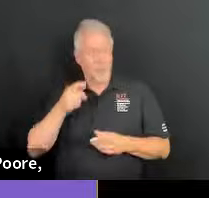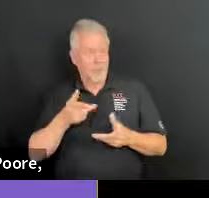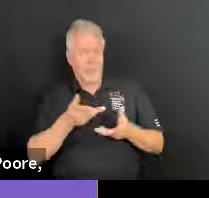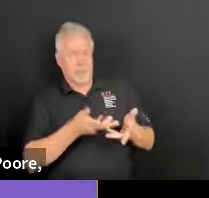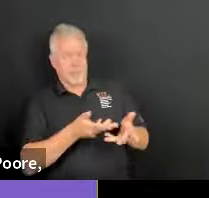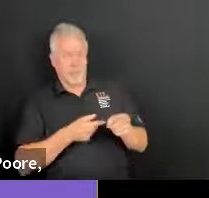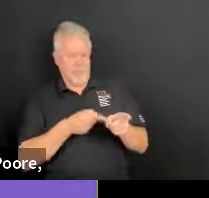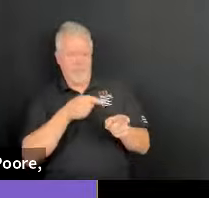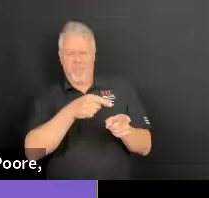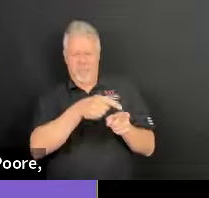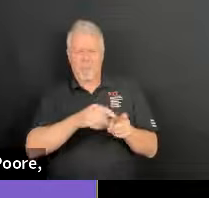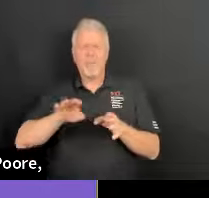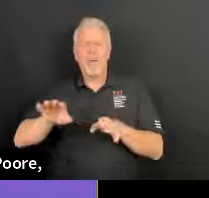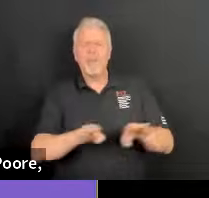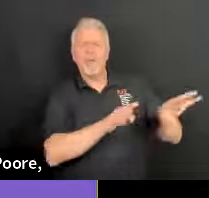their own fault.